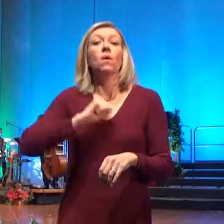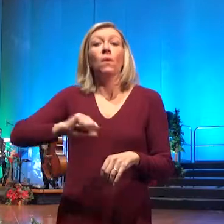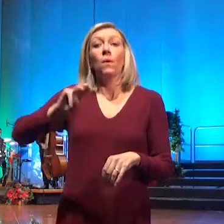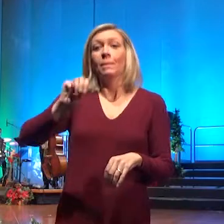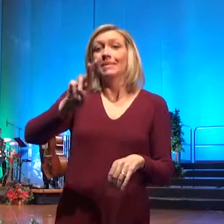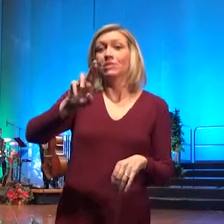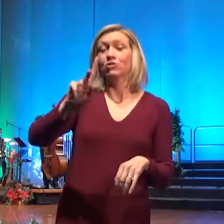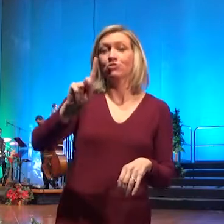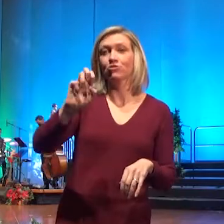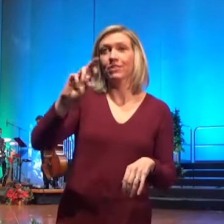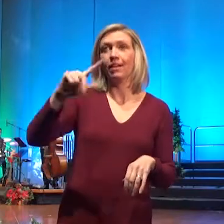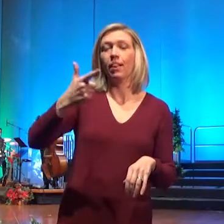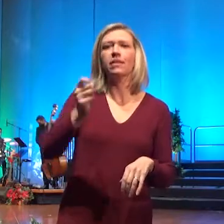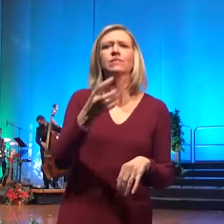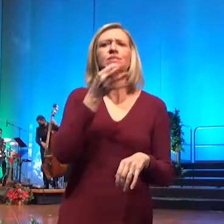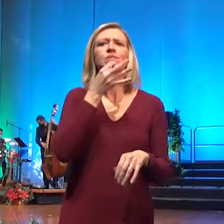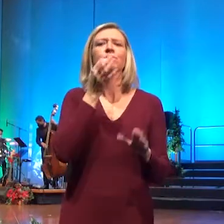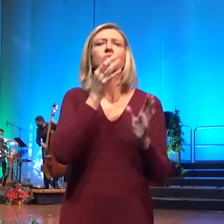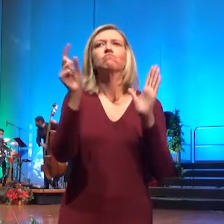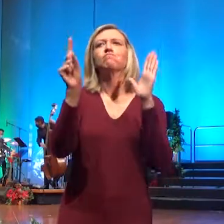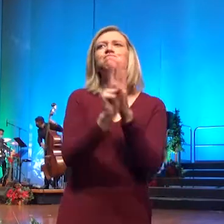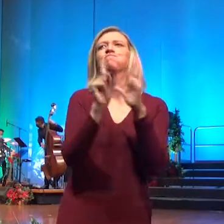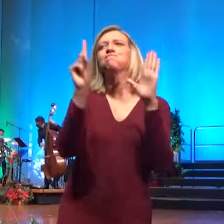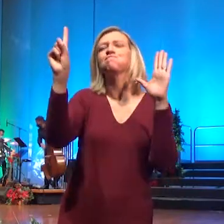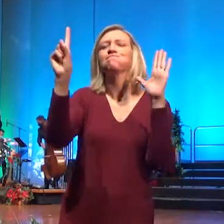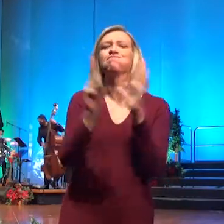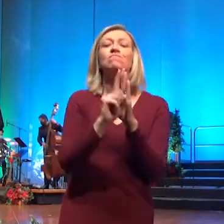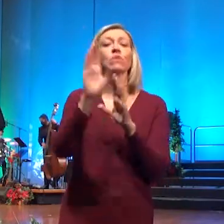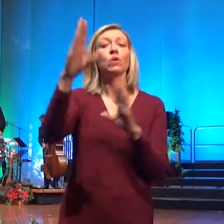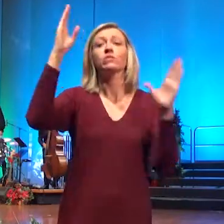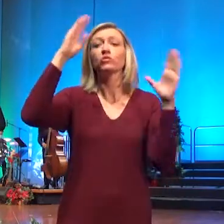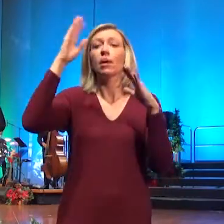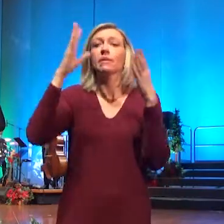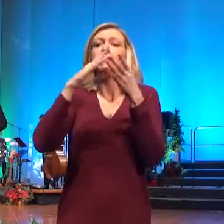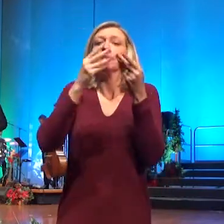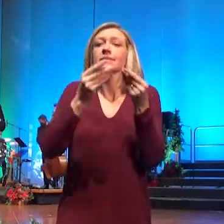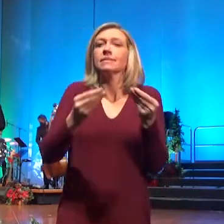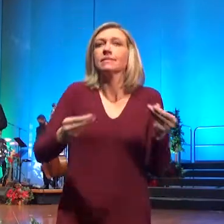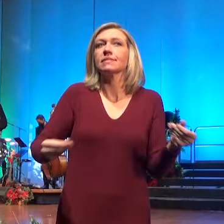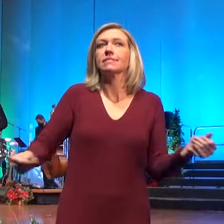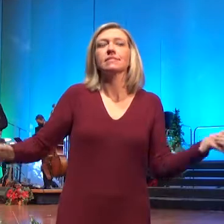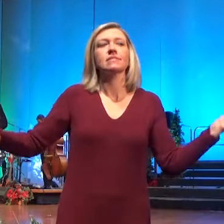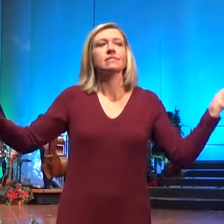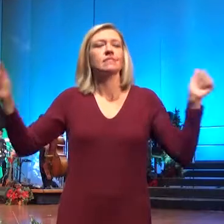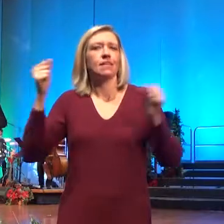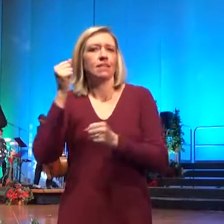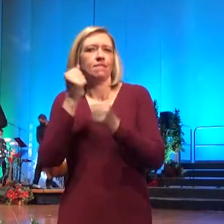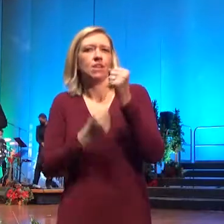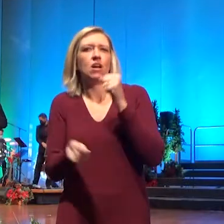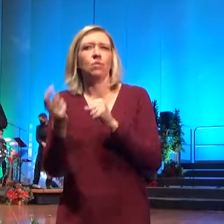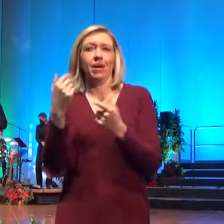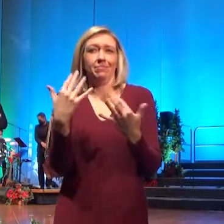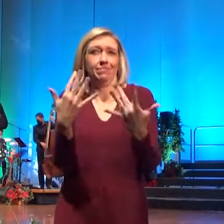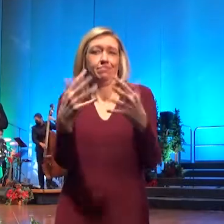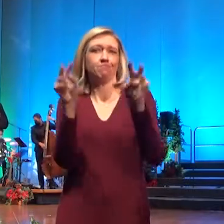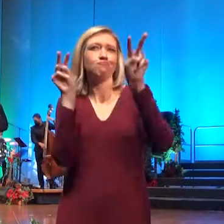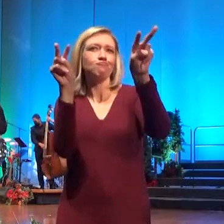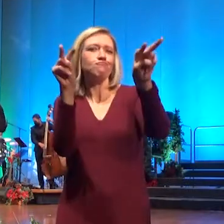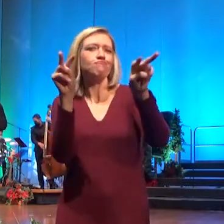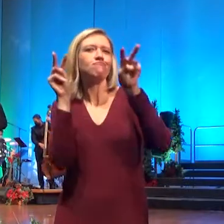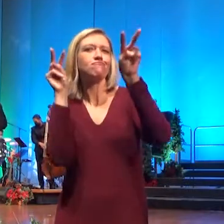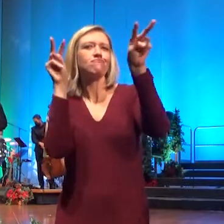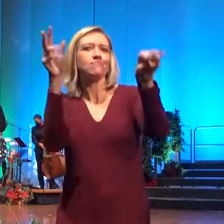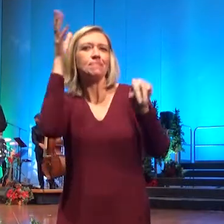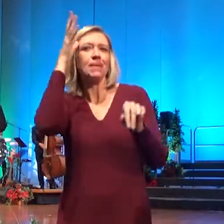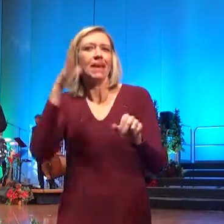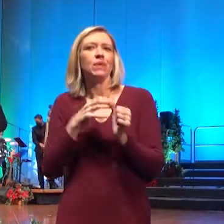Mr. Kringle is soon gonna jingle the bells that'll tinkle all your troubles away. Everybody's waiting for the man with